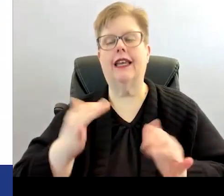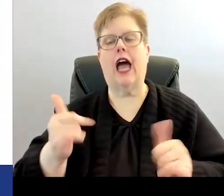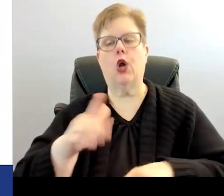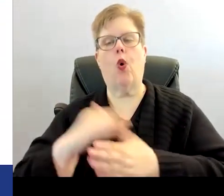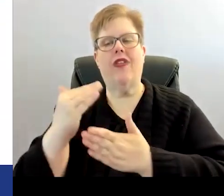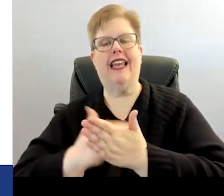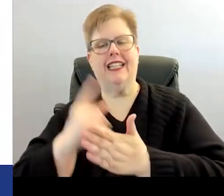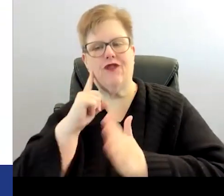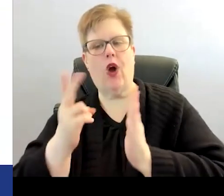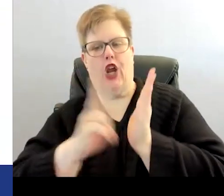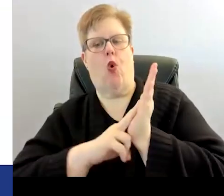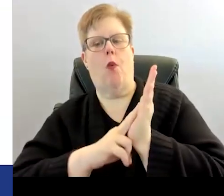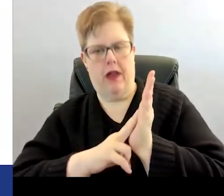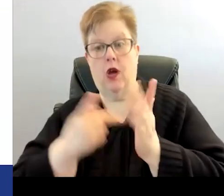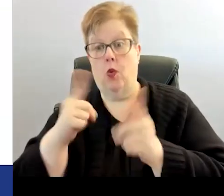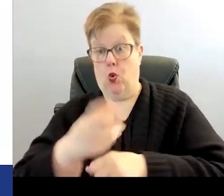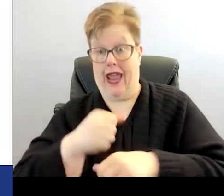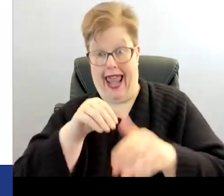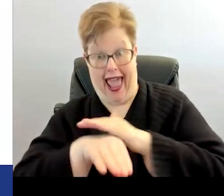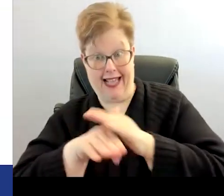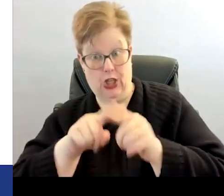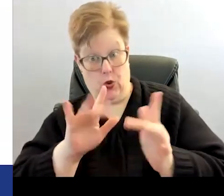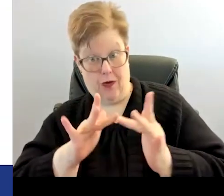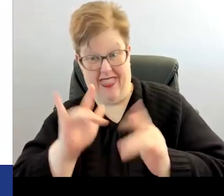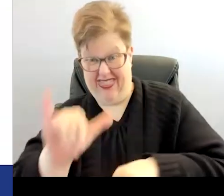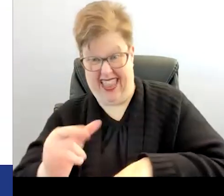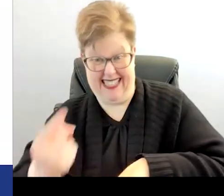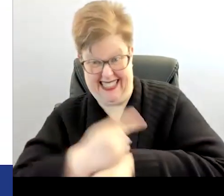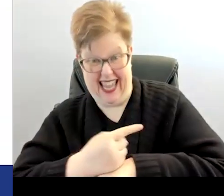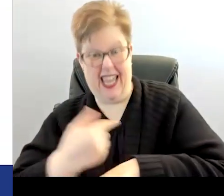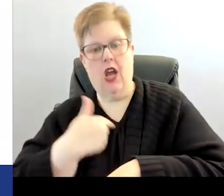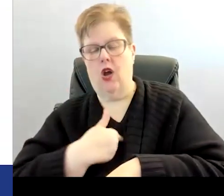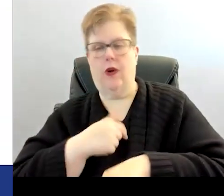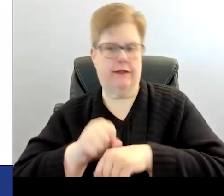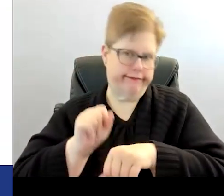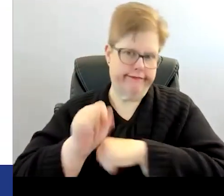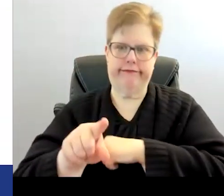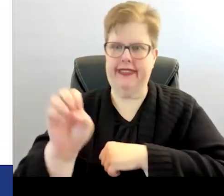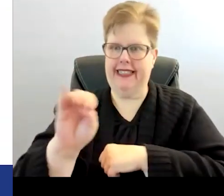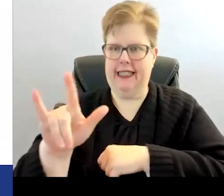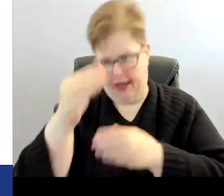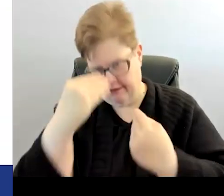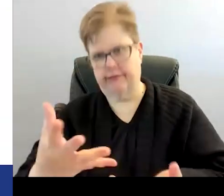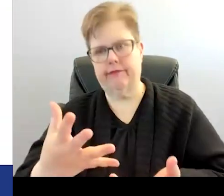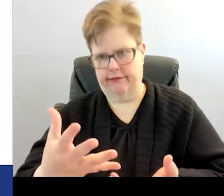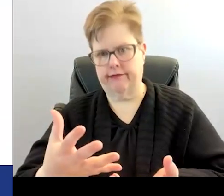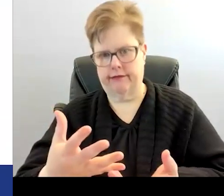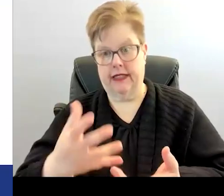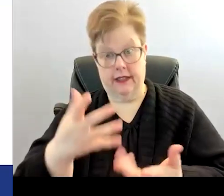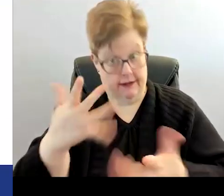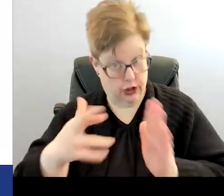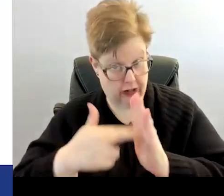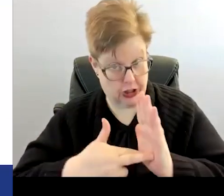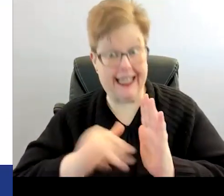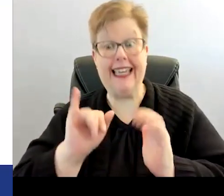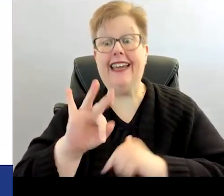for enrollment, and as soon as you get access to the site that day, we send you an email letting you know. So, did you register?